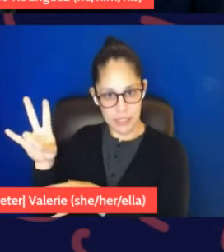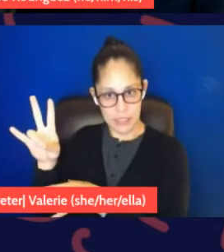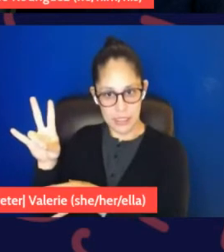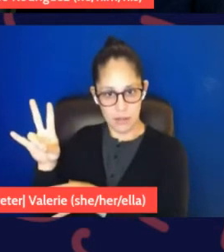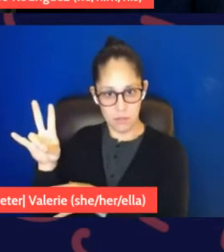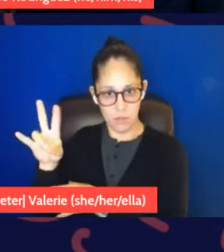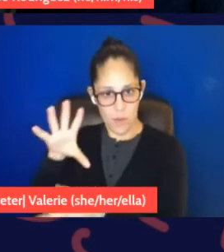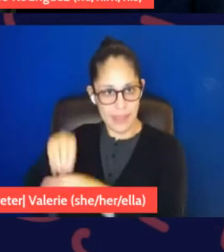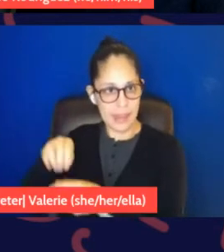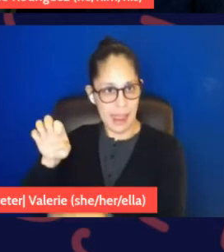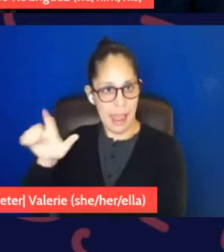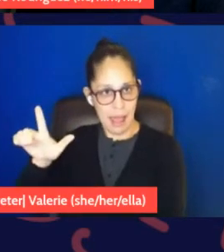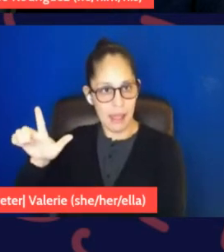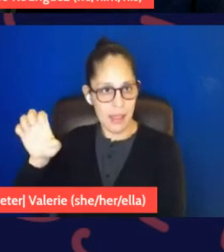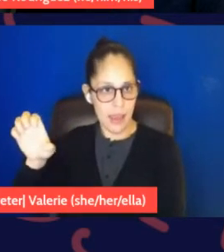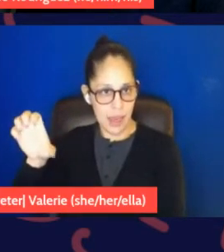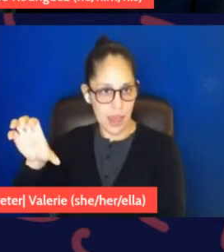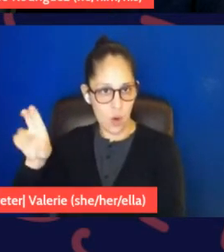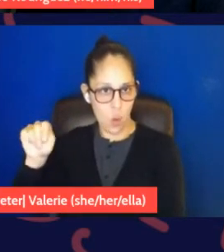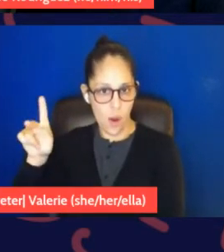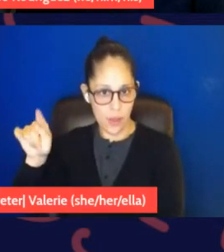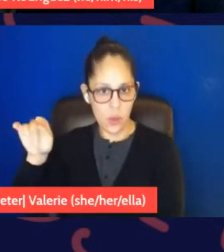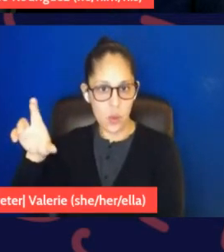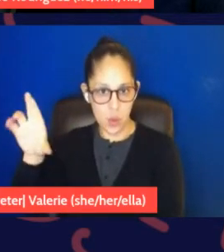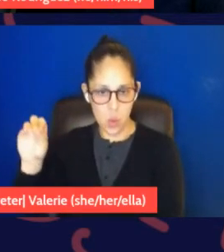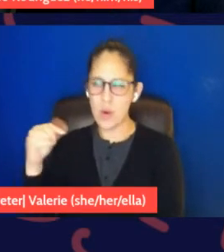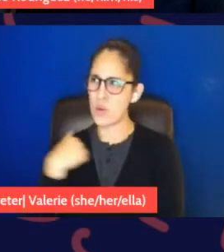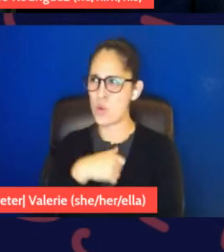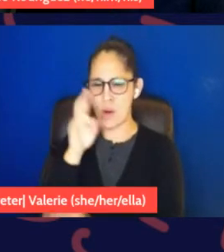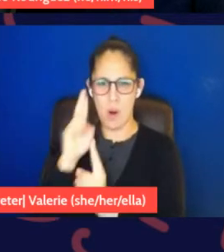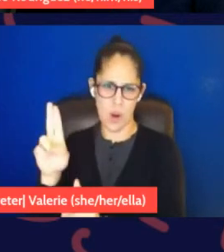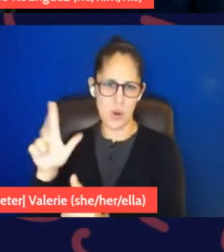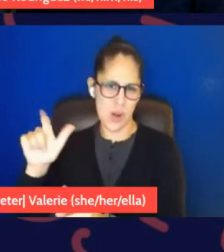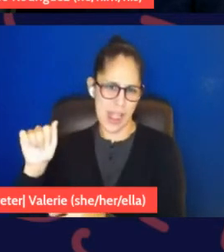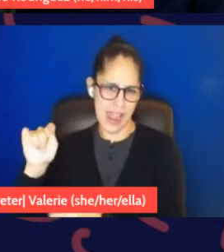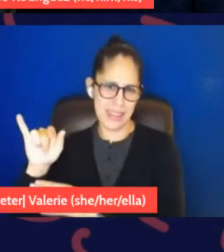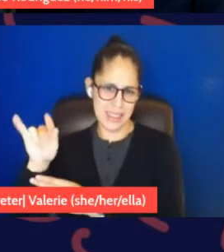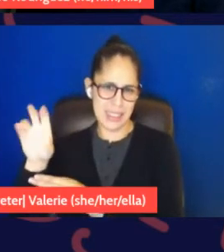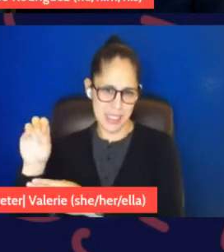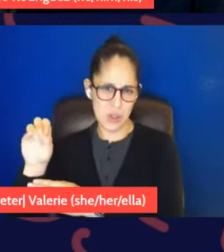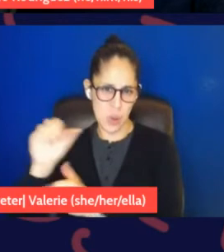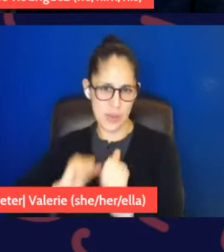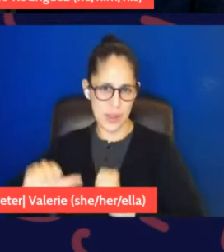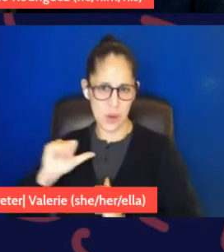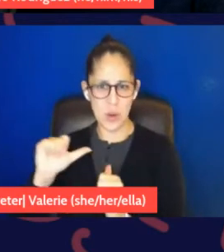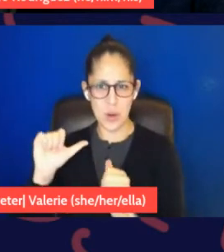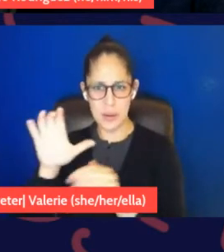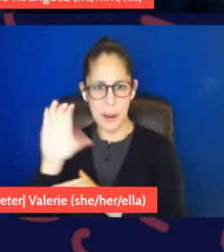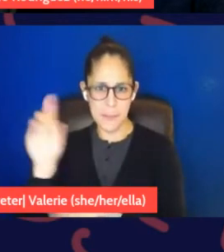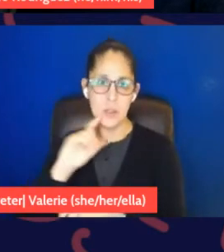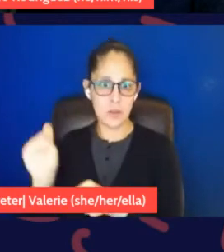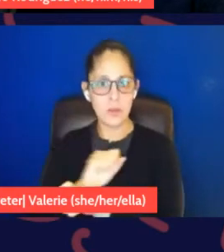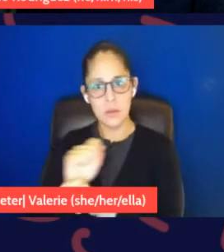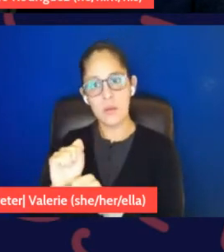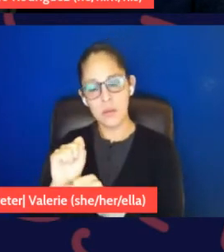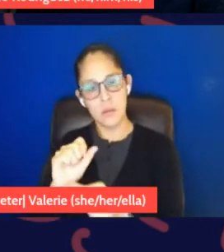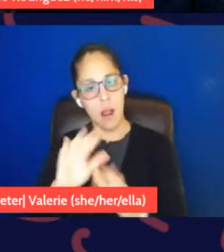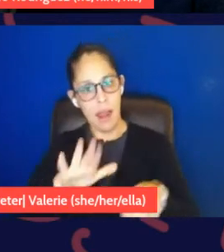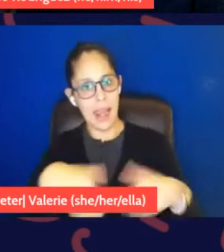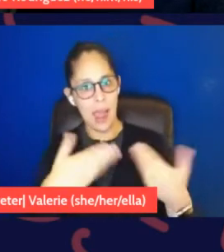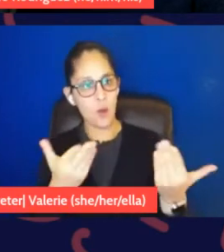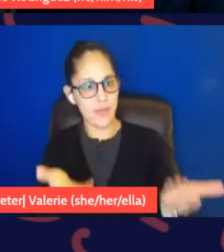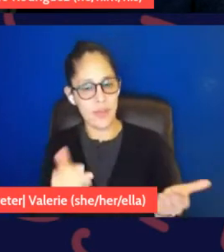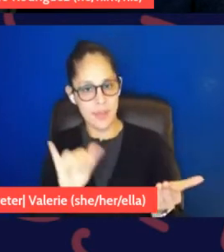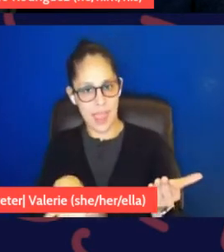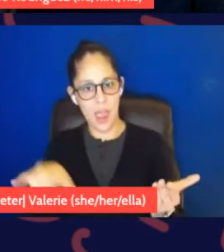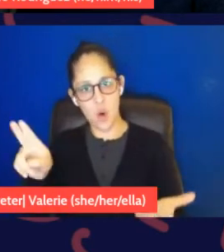honored that the Latino Theater Company presented the world premiere virtual run of Ursula, or Let Yourself Go with the Wind, that